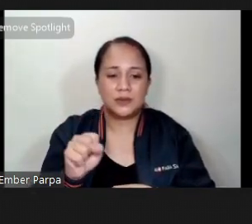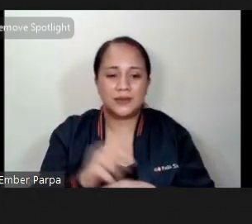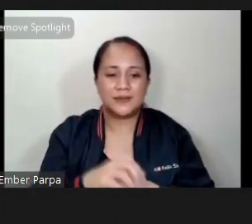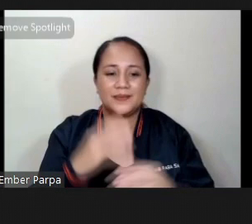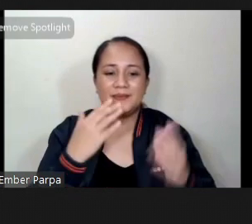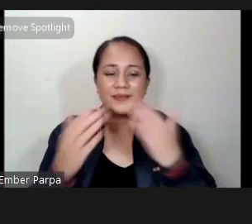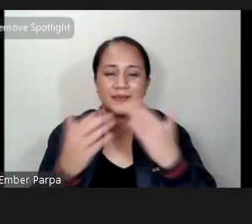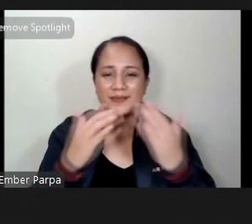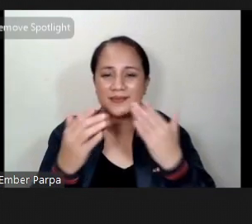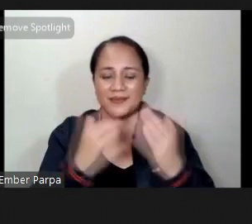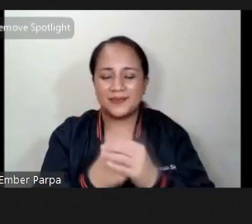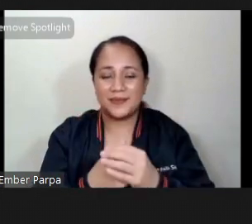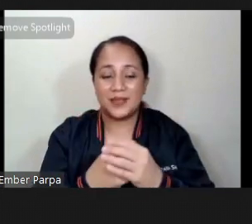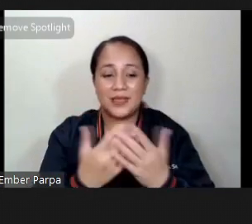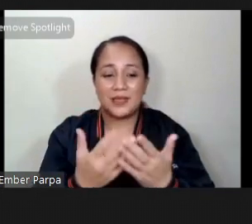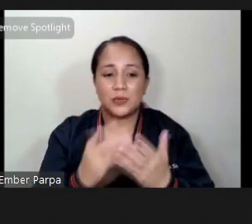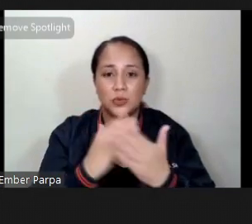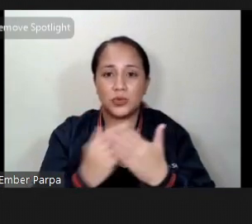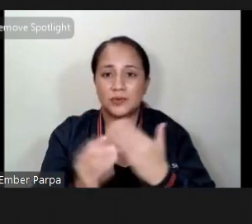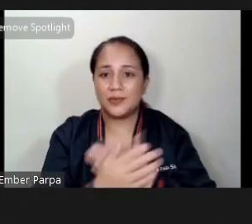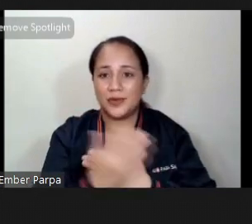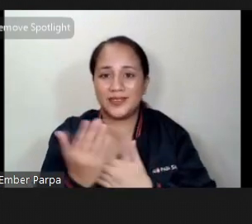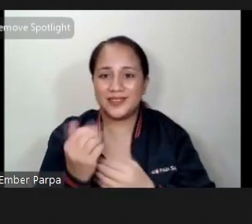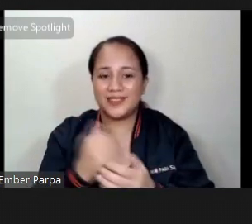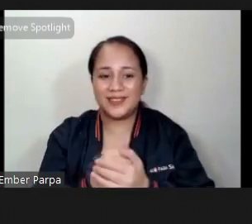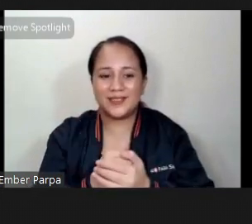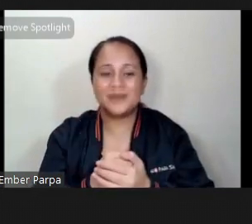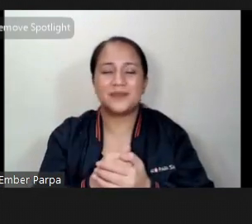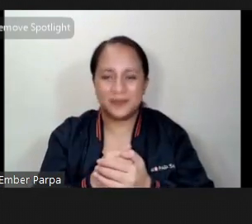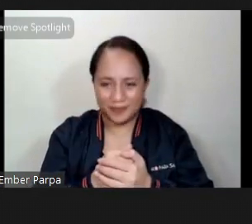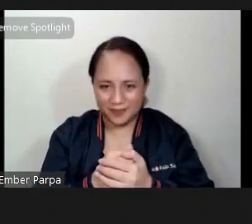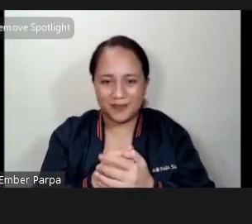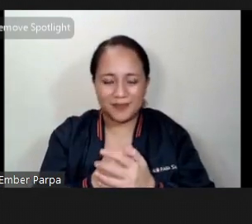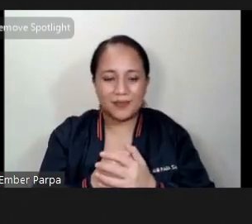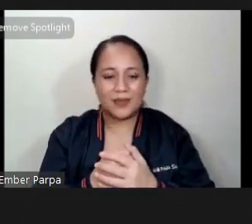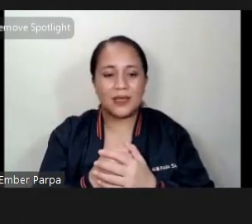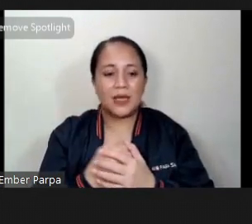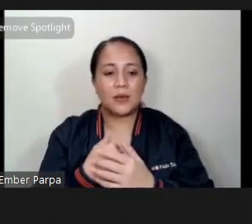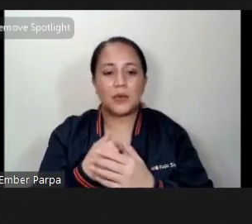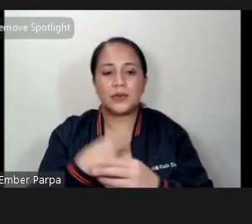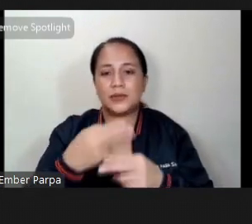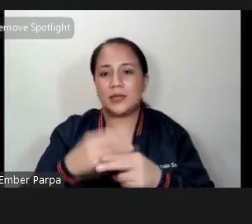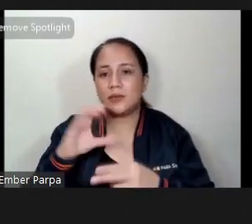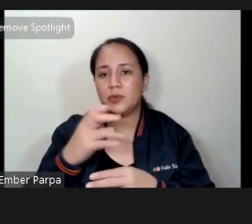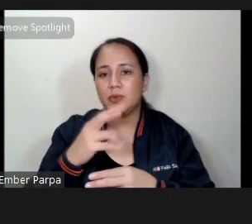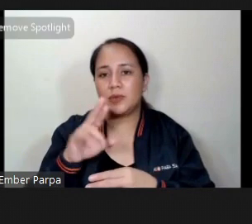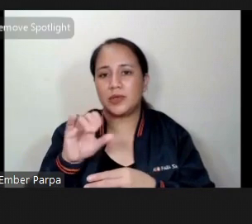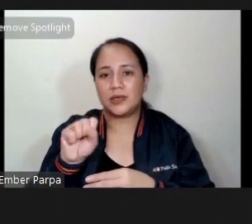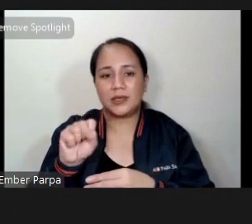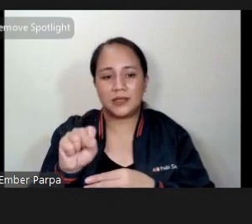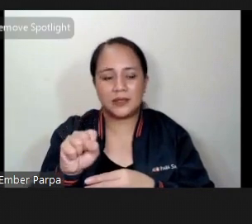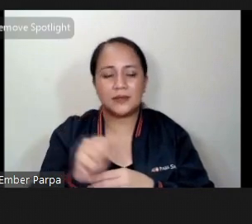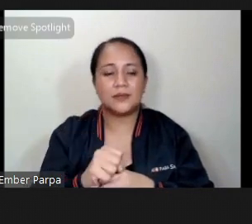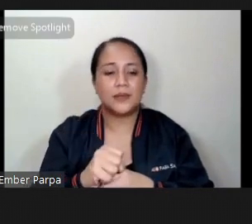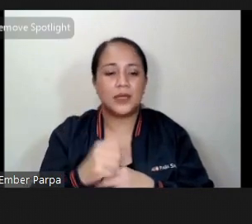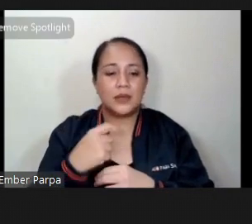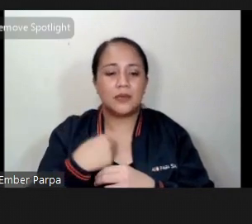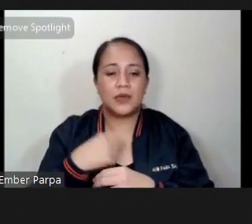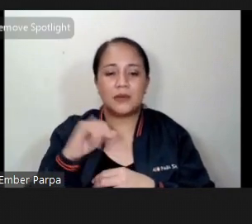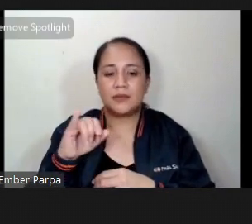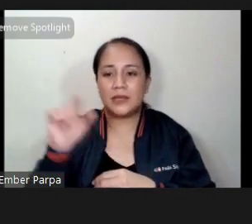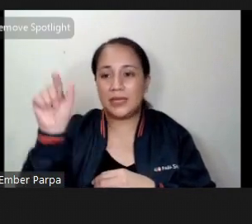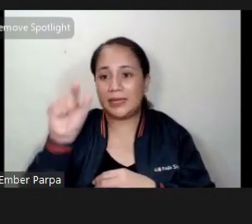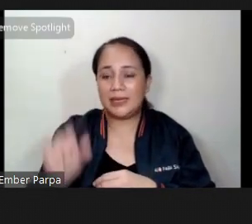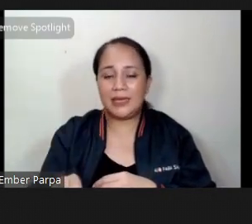Ate Scarlett. Maayong buntag kaninyong tanan. Good morning po sa inyong lahat. Ako po si Kuya Christian Ray Ramo from Iligan